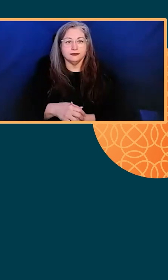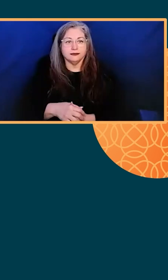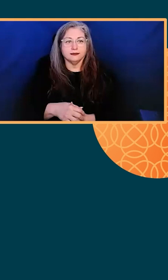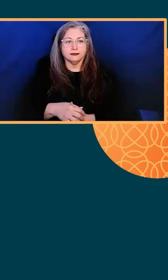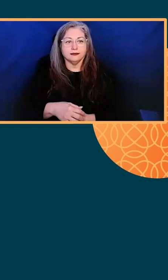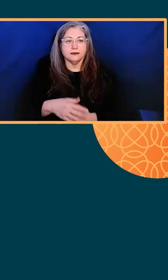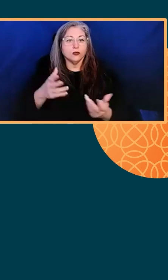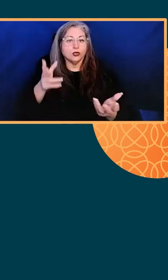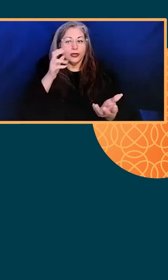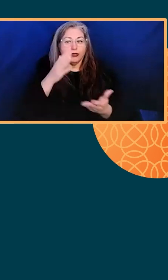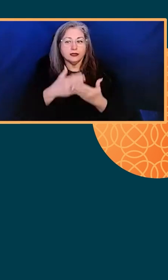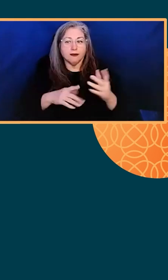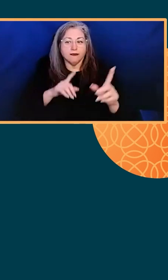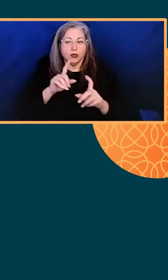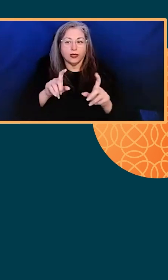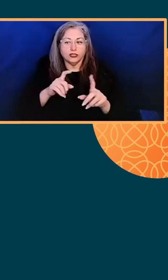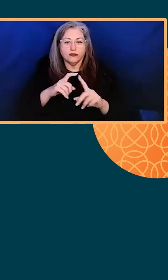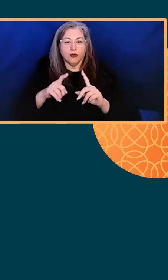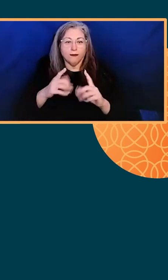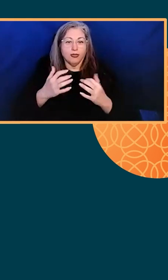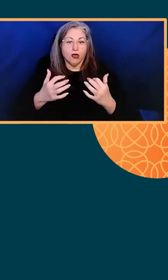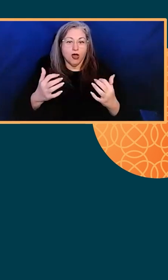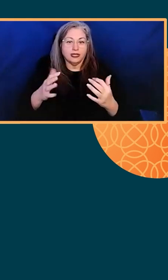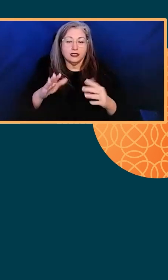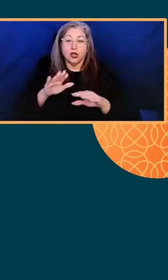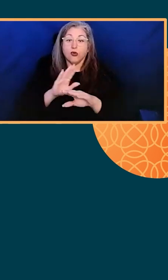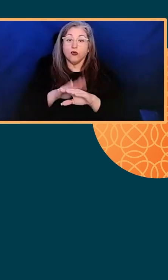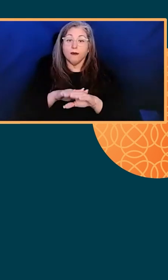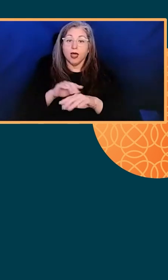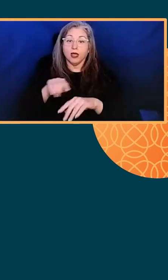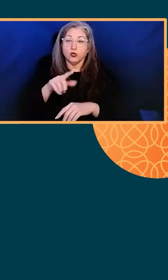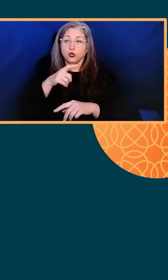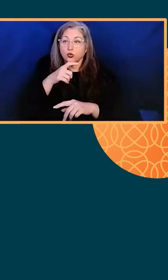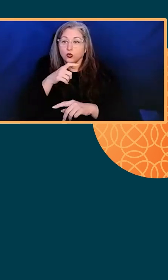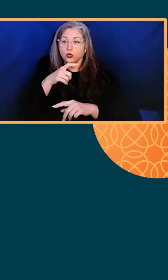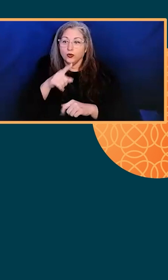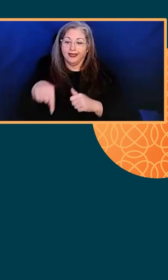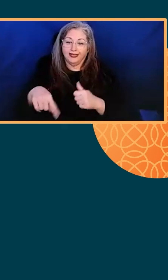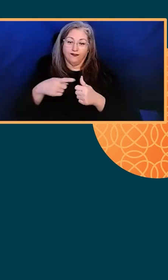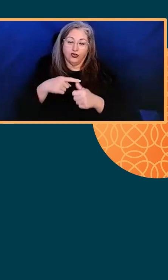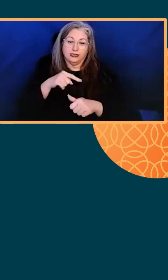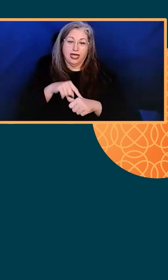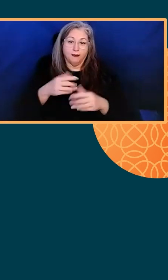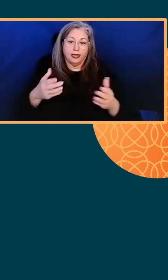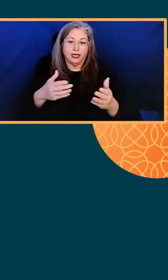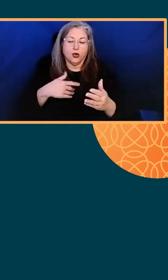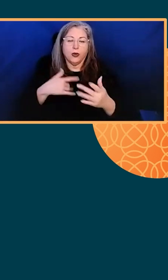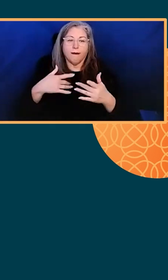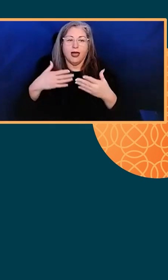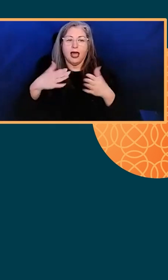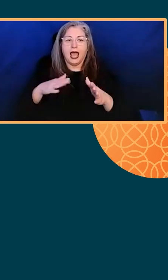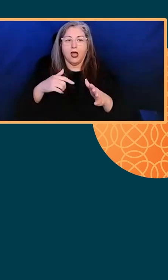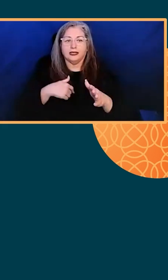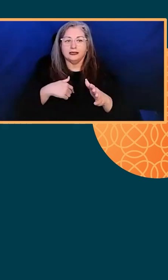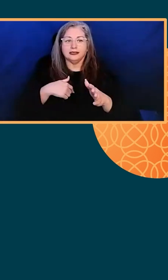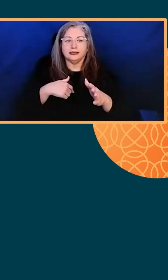Let's hear some questions from our audience. Reminder for those that are first timers here that we always allow ourselves to